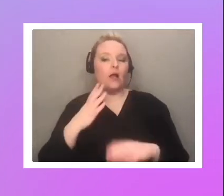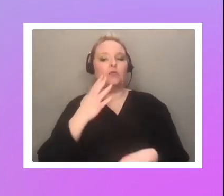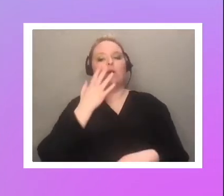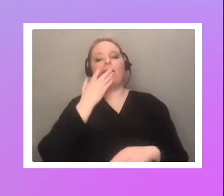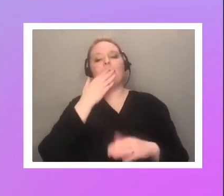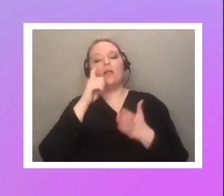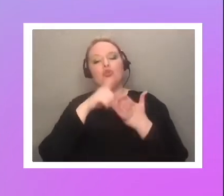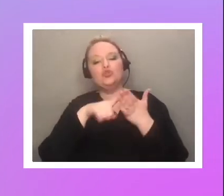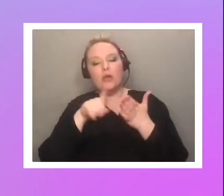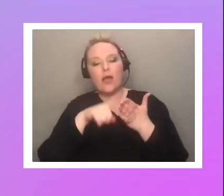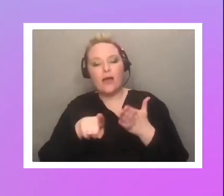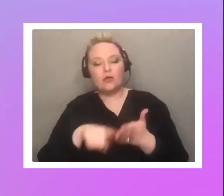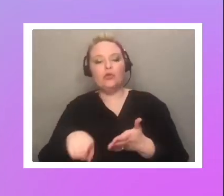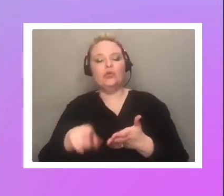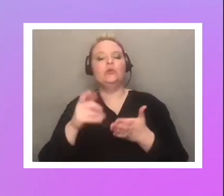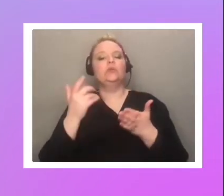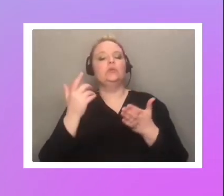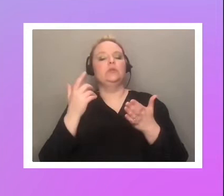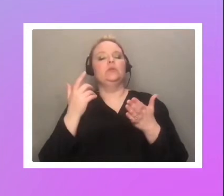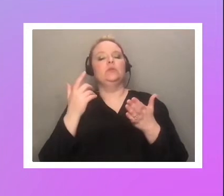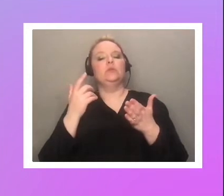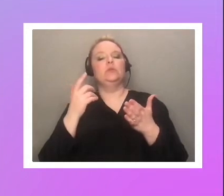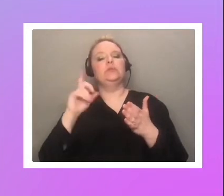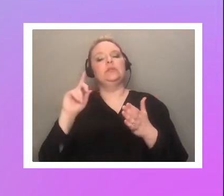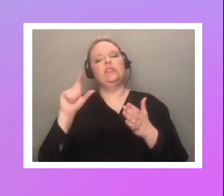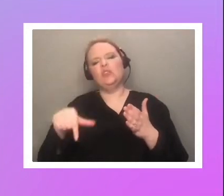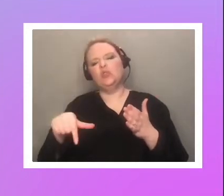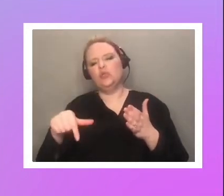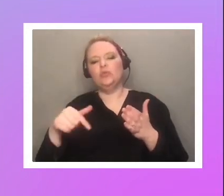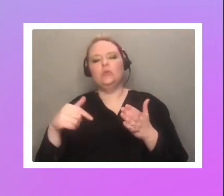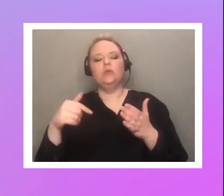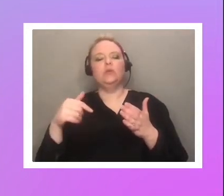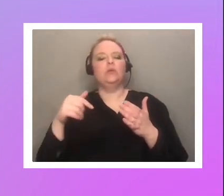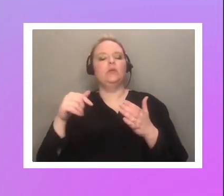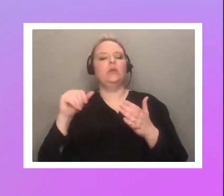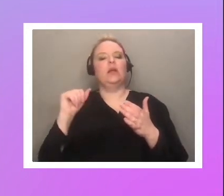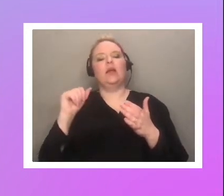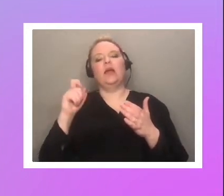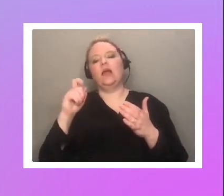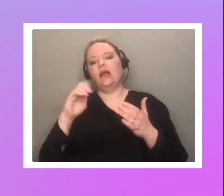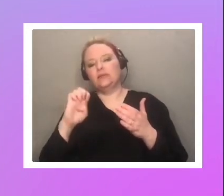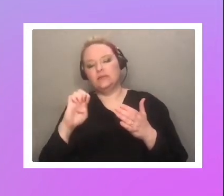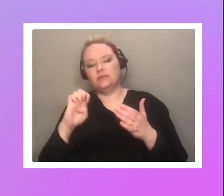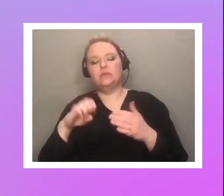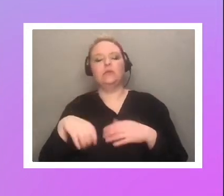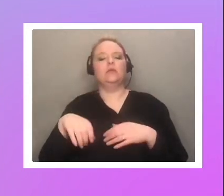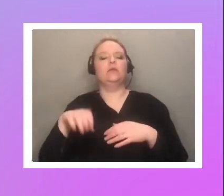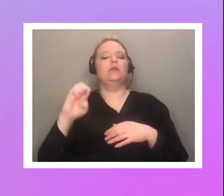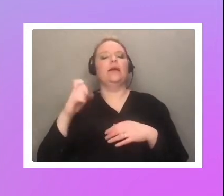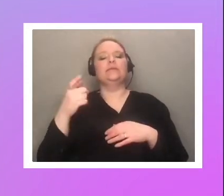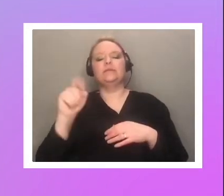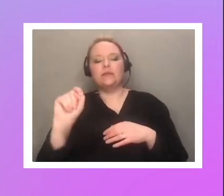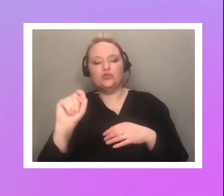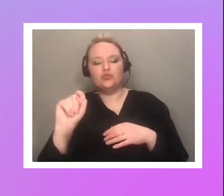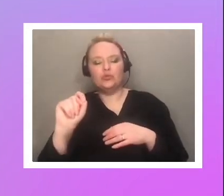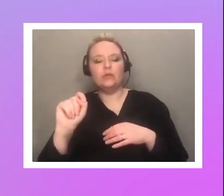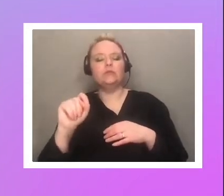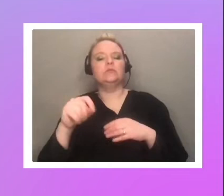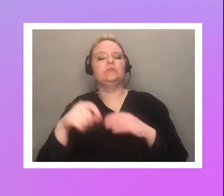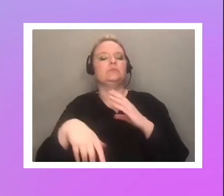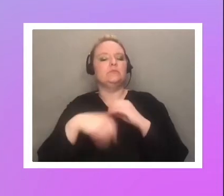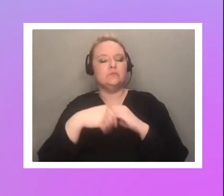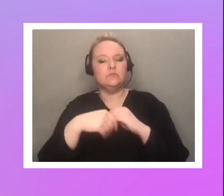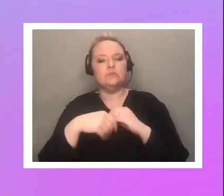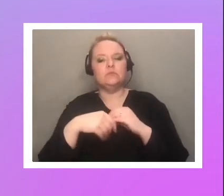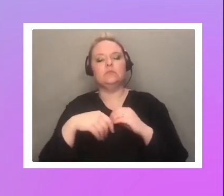checkers, things, DQ has like accents, extensions. And, these